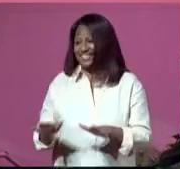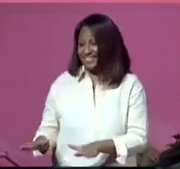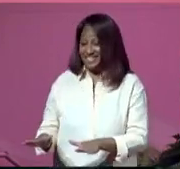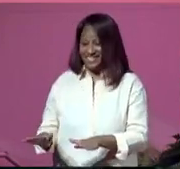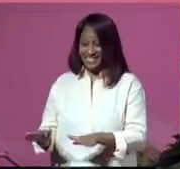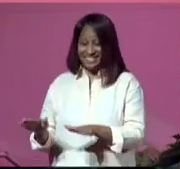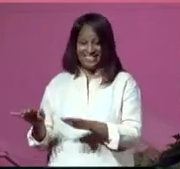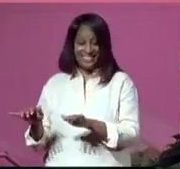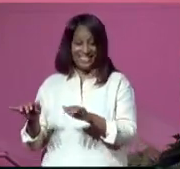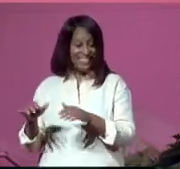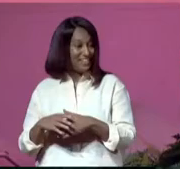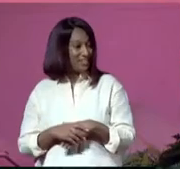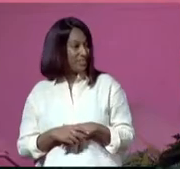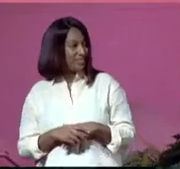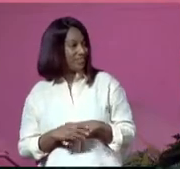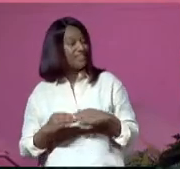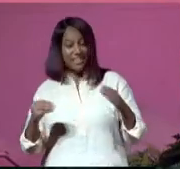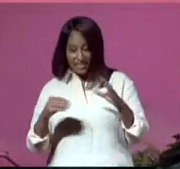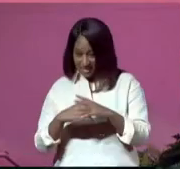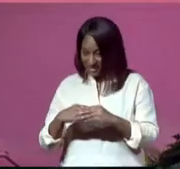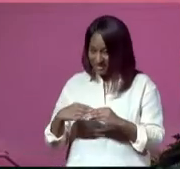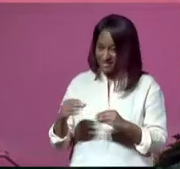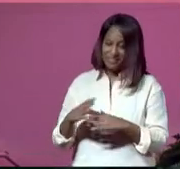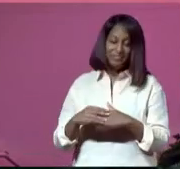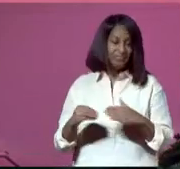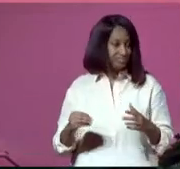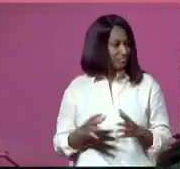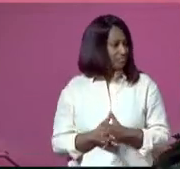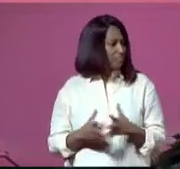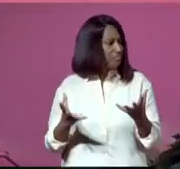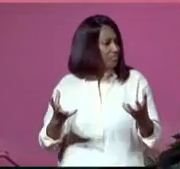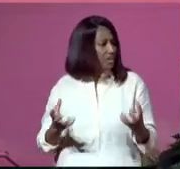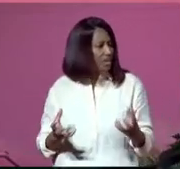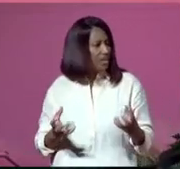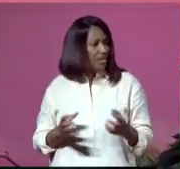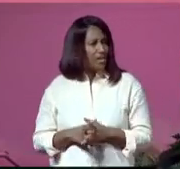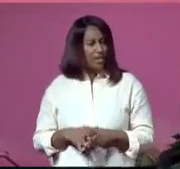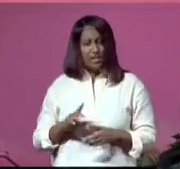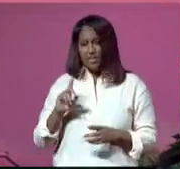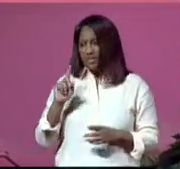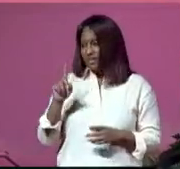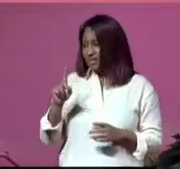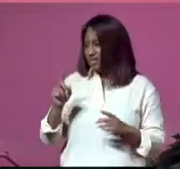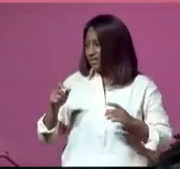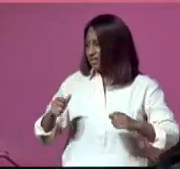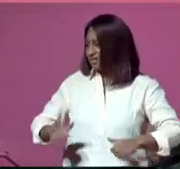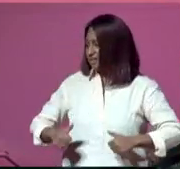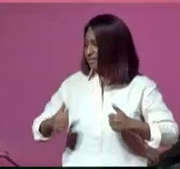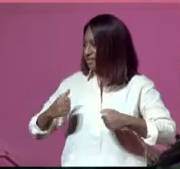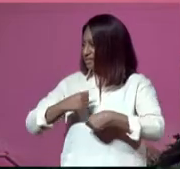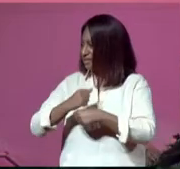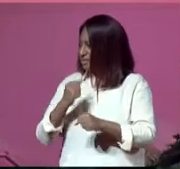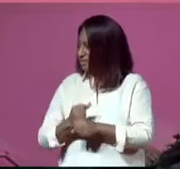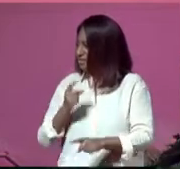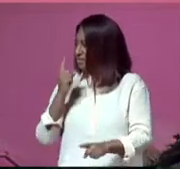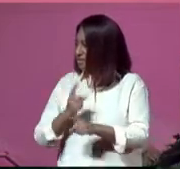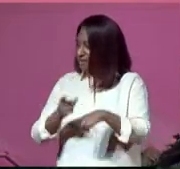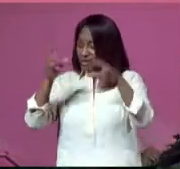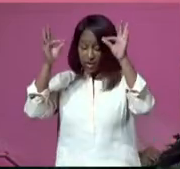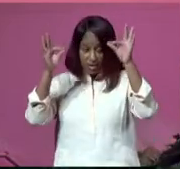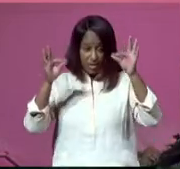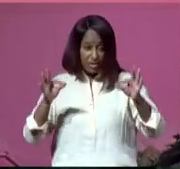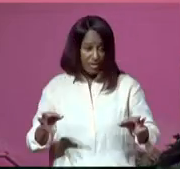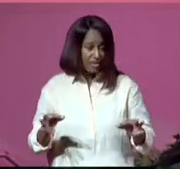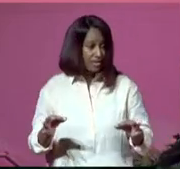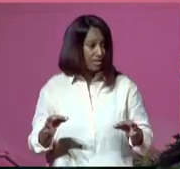that people, more than anything, want the chance to author their own lives, make positive decisions and break free from